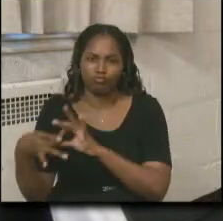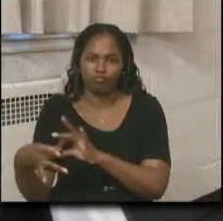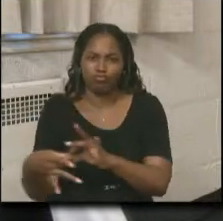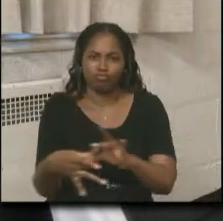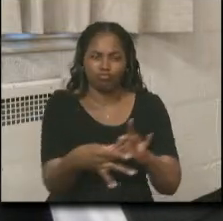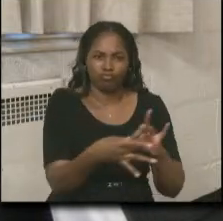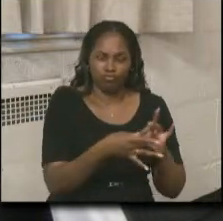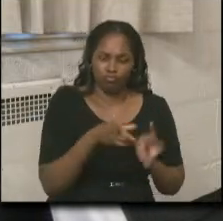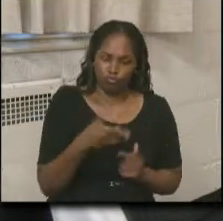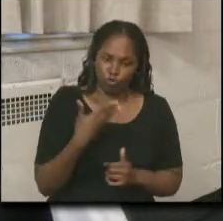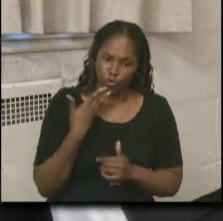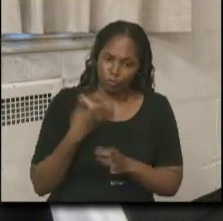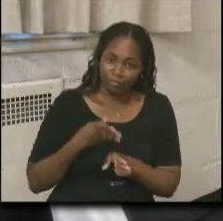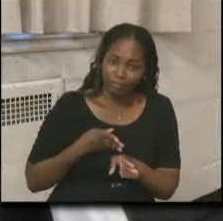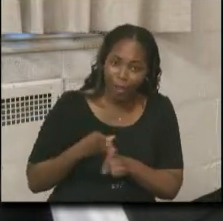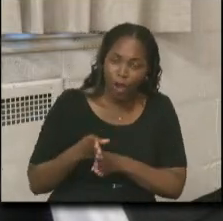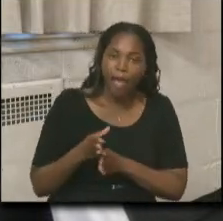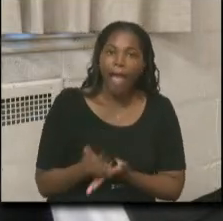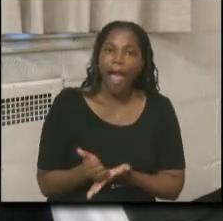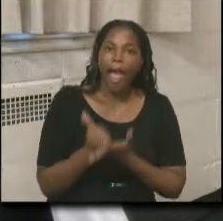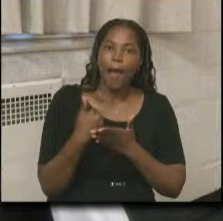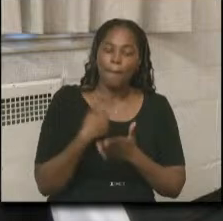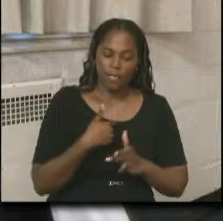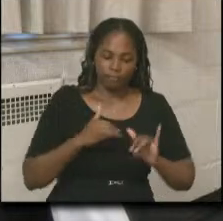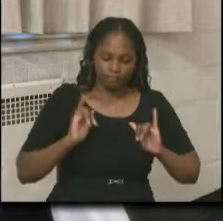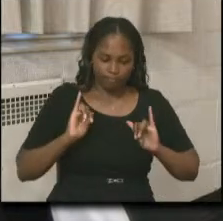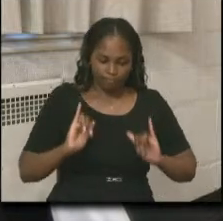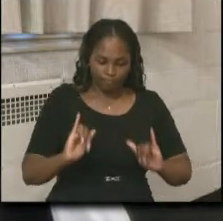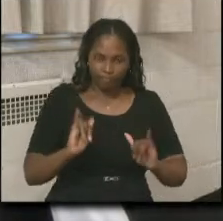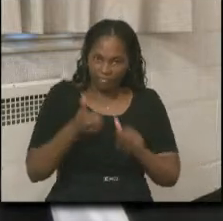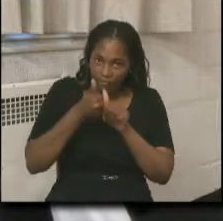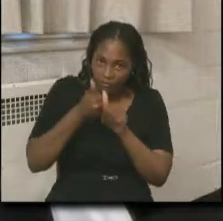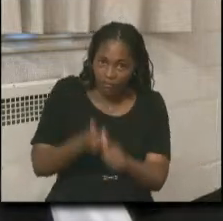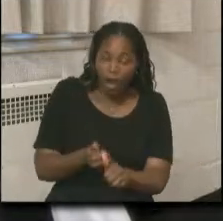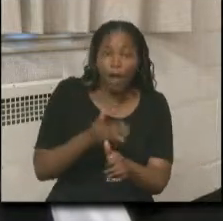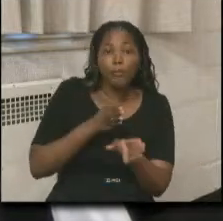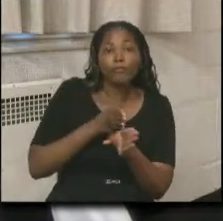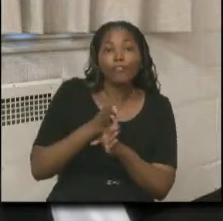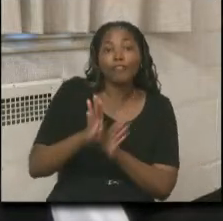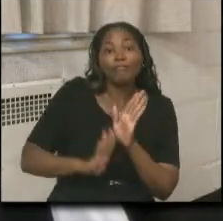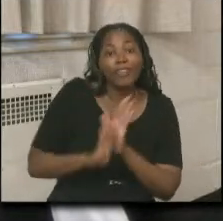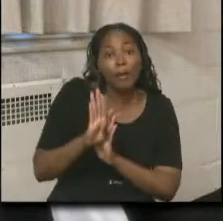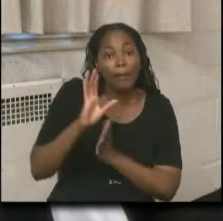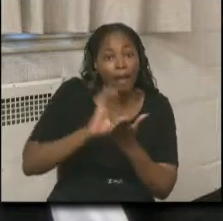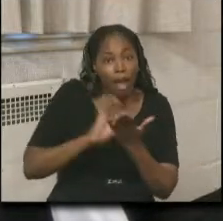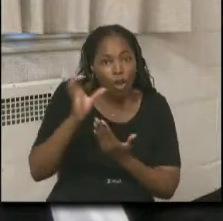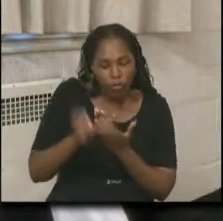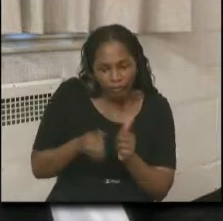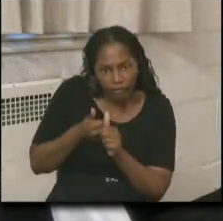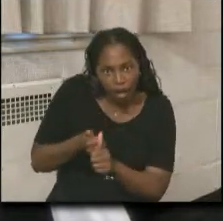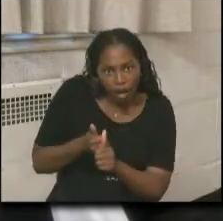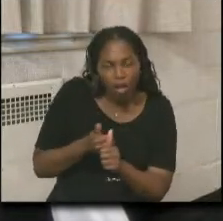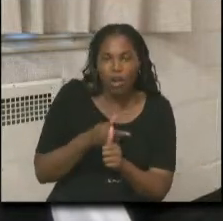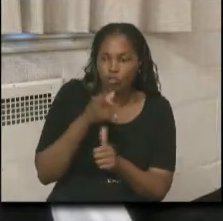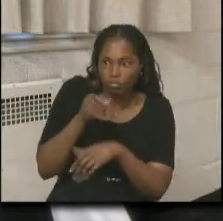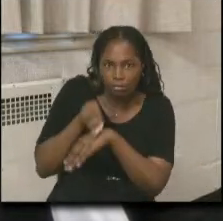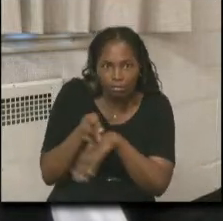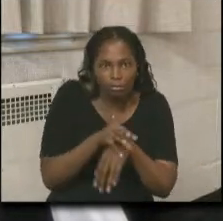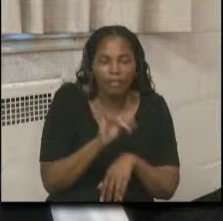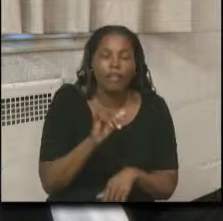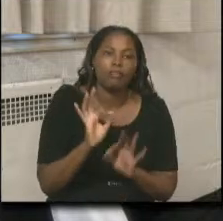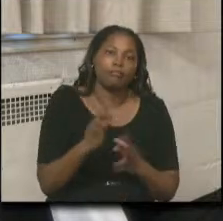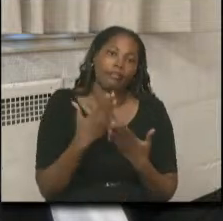by really helping us to stick to a professional development calendar and providing leadership in that way. And then